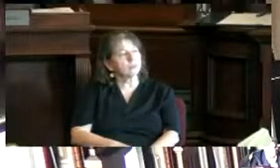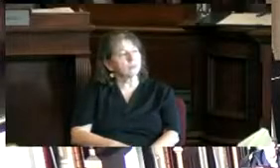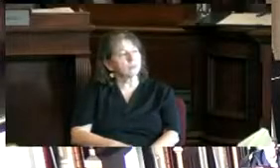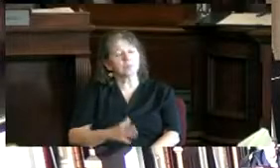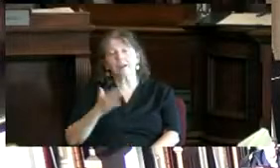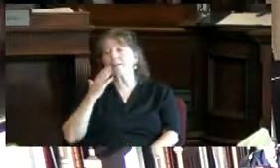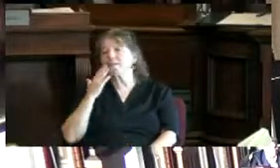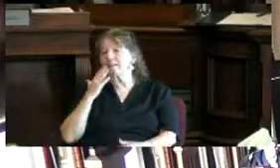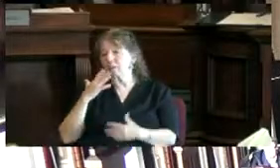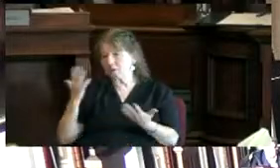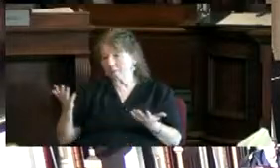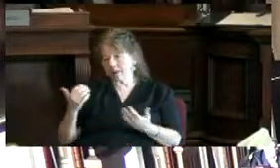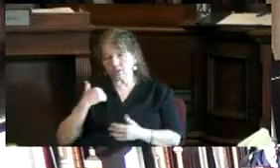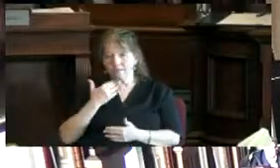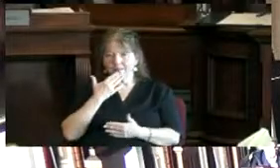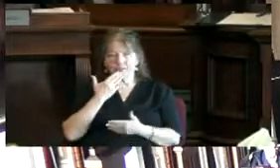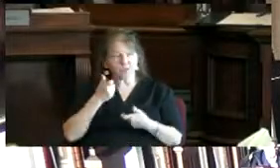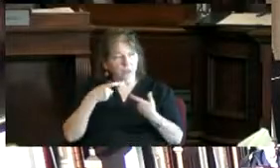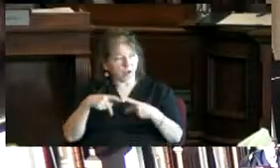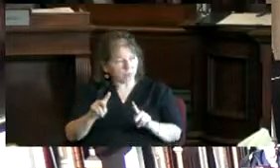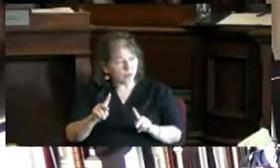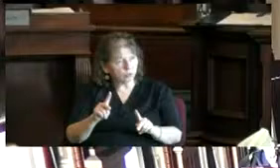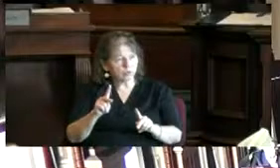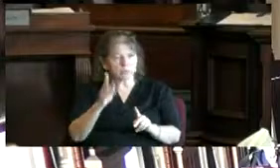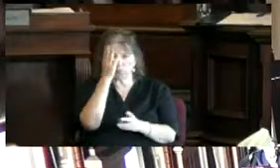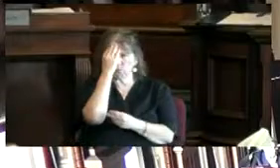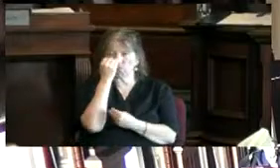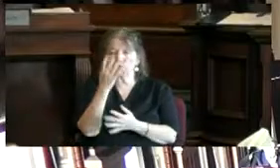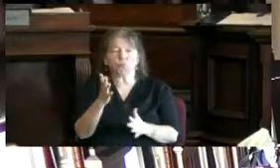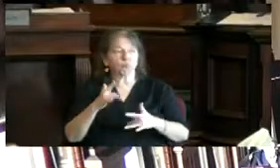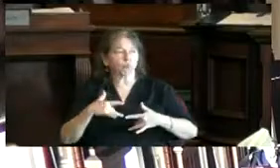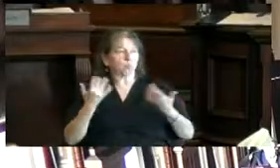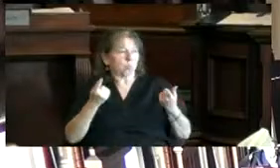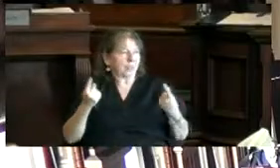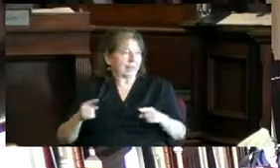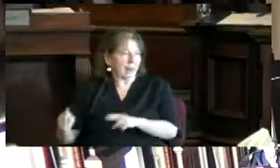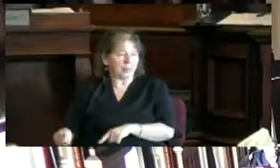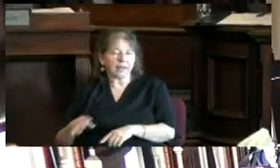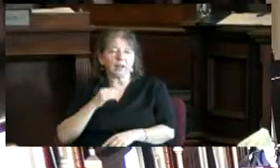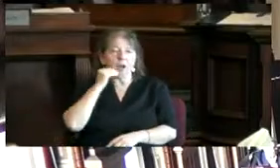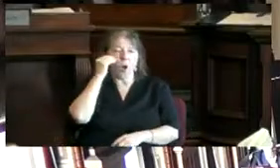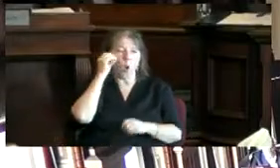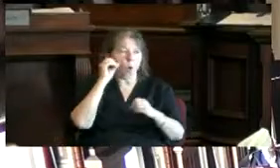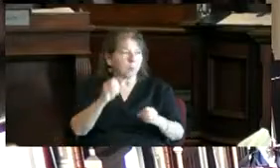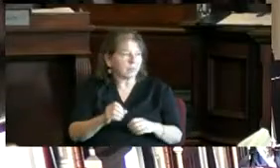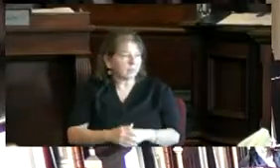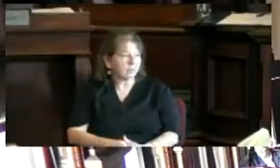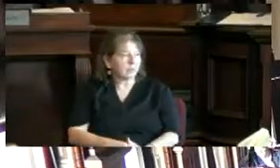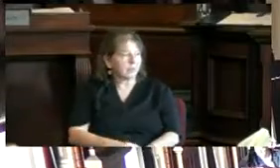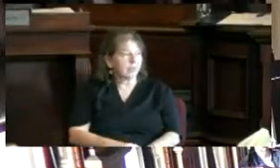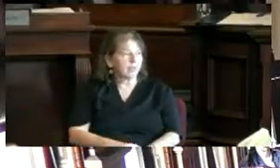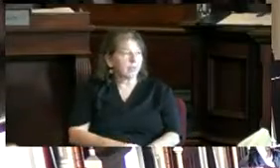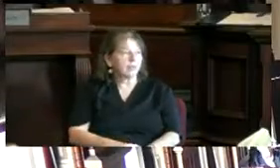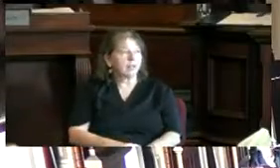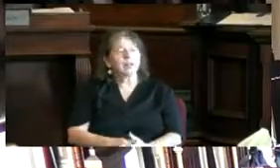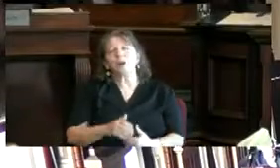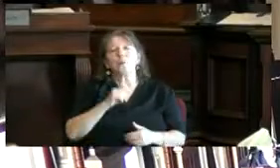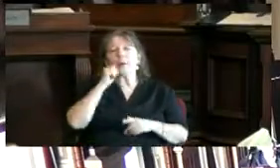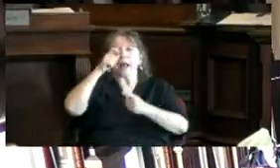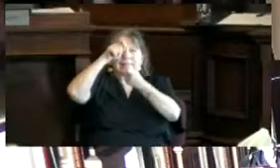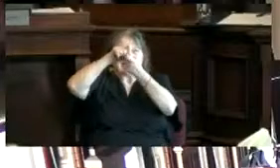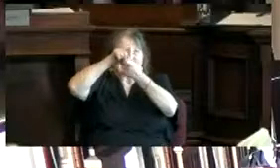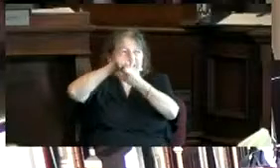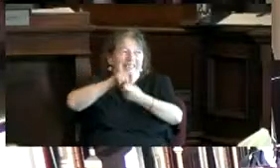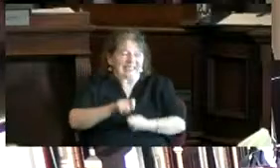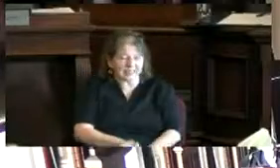Councilmember Patterson. Grateful for the opportunity to provide an update on the topic of homelessness. We'll keep it high level in terms of just